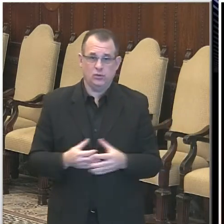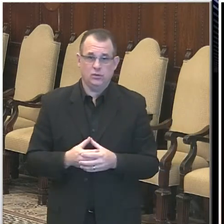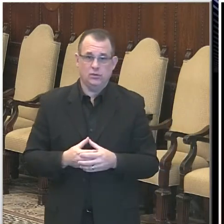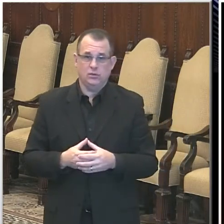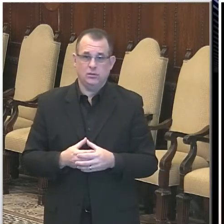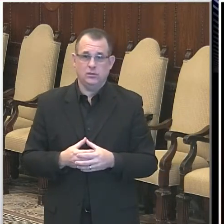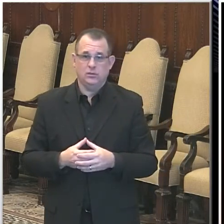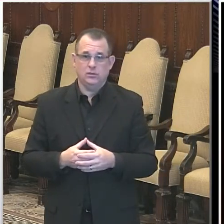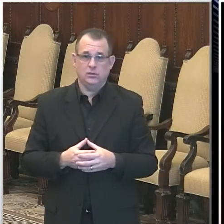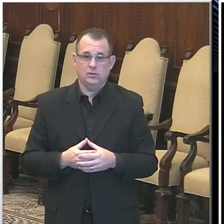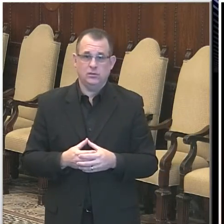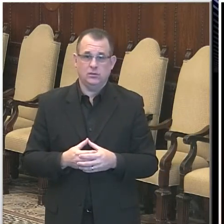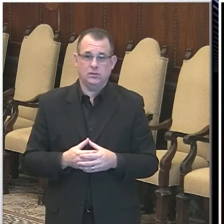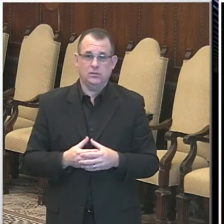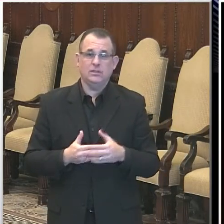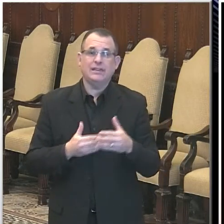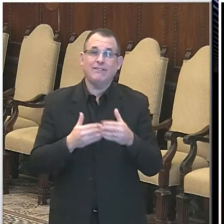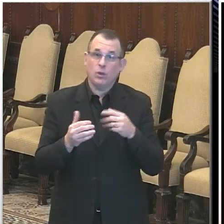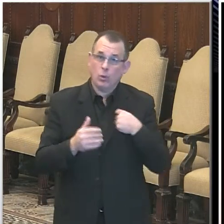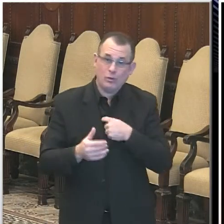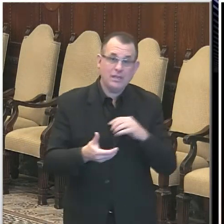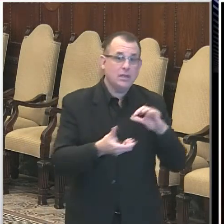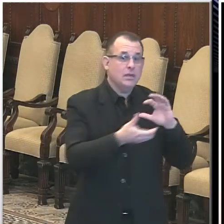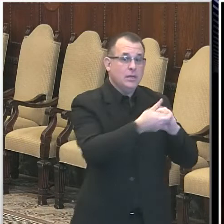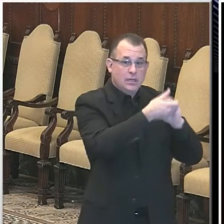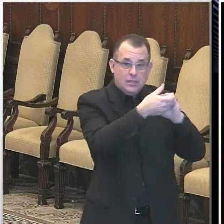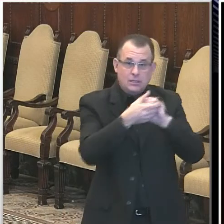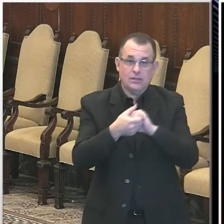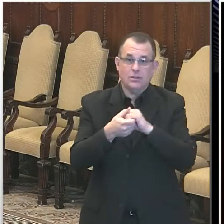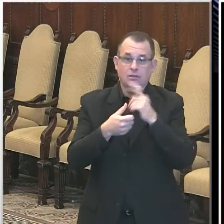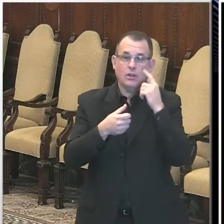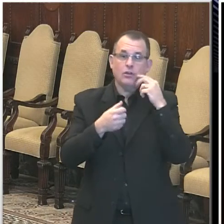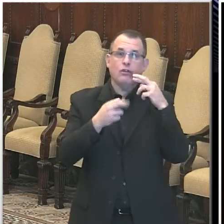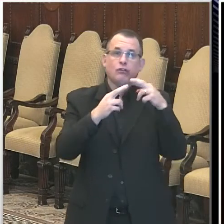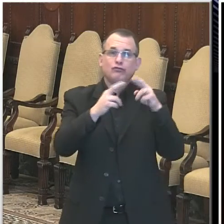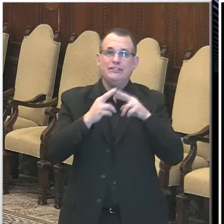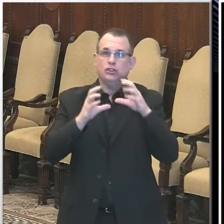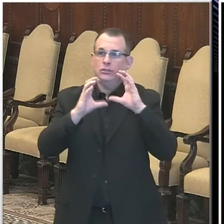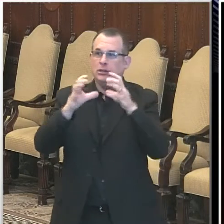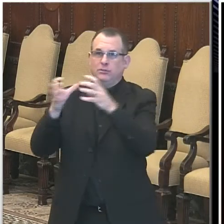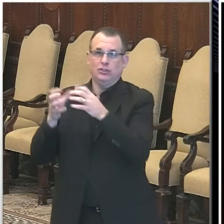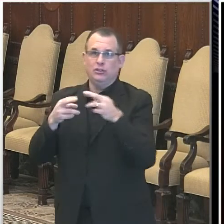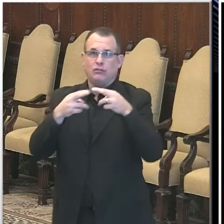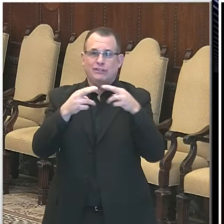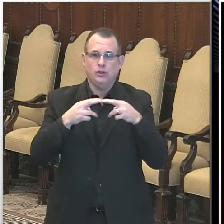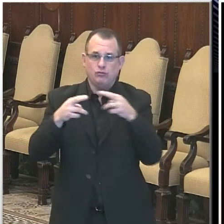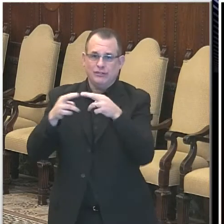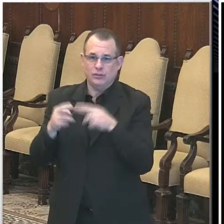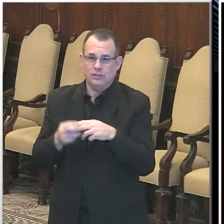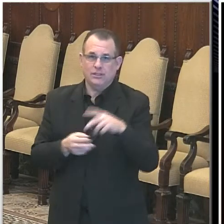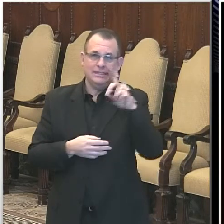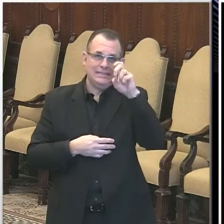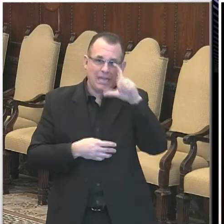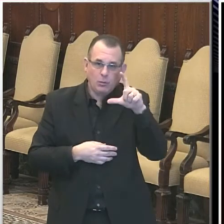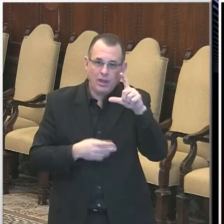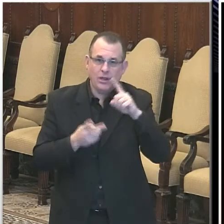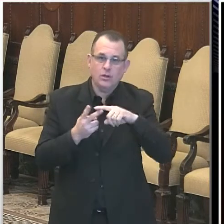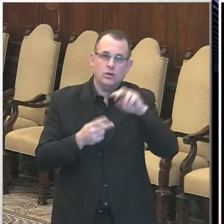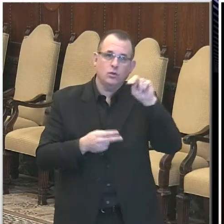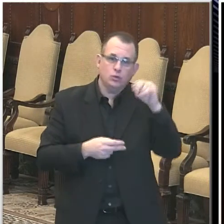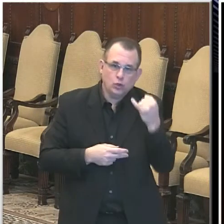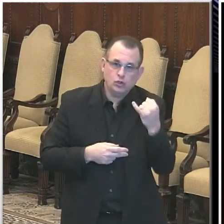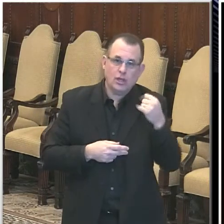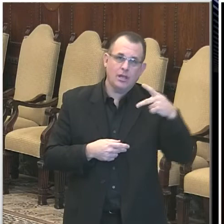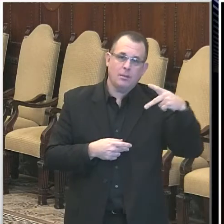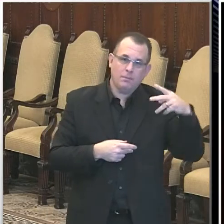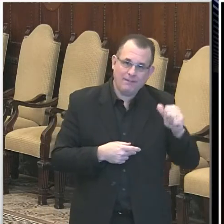like regional subsets. We'd have a subset of Southern New Jersey, Delaware, and Southeastern Pennsylvania, because they